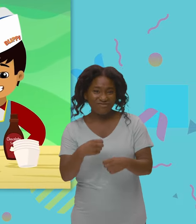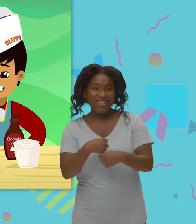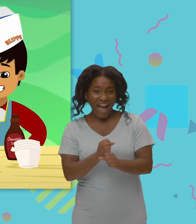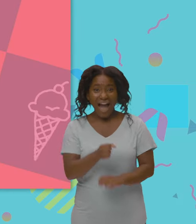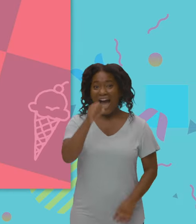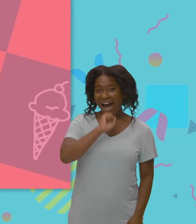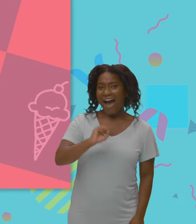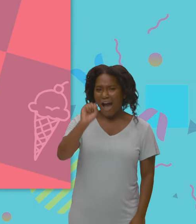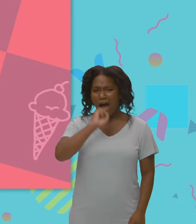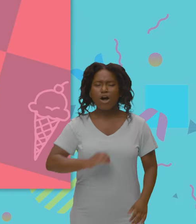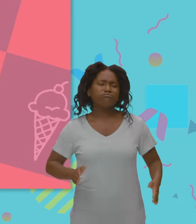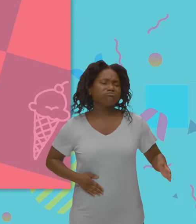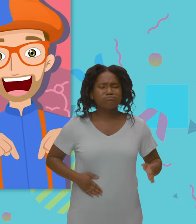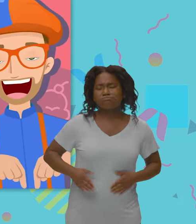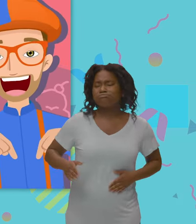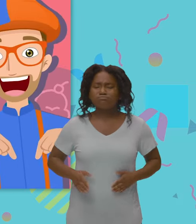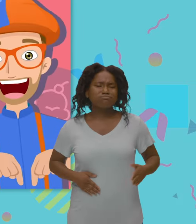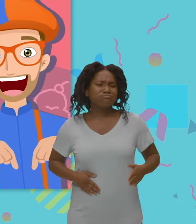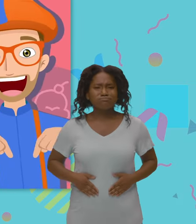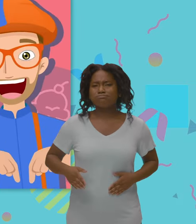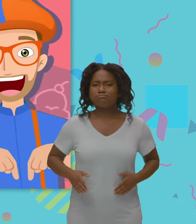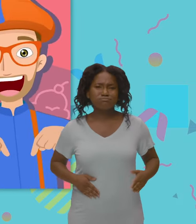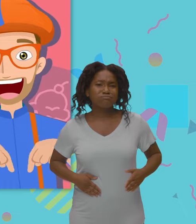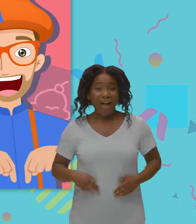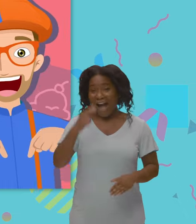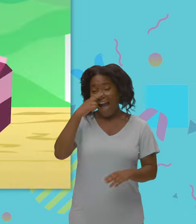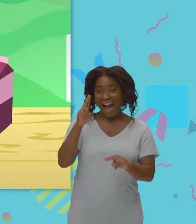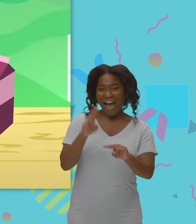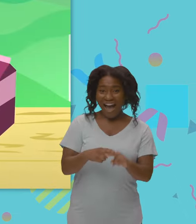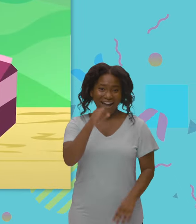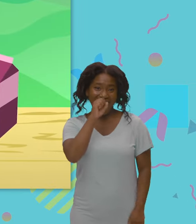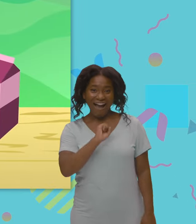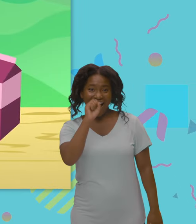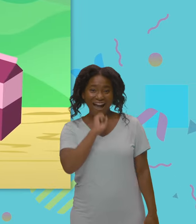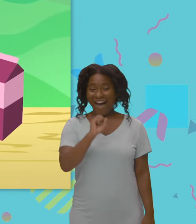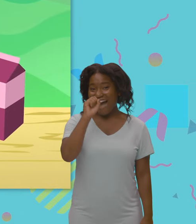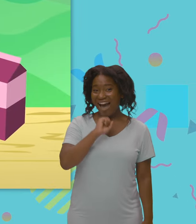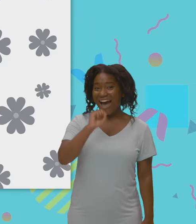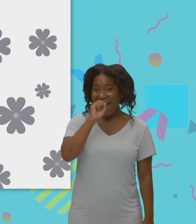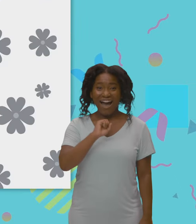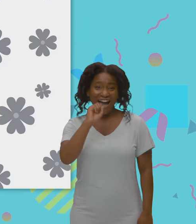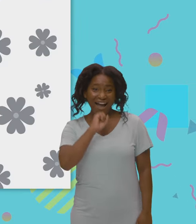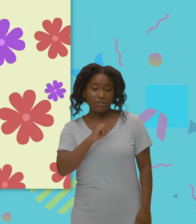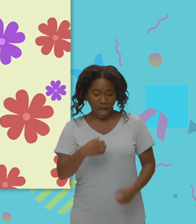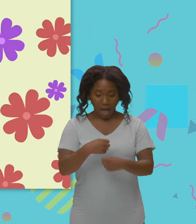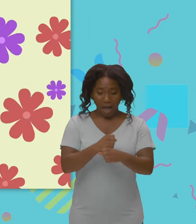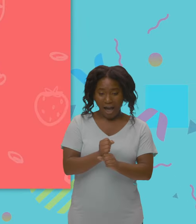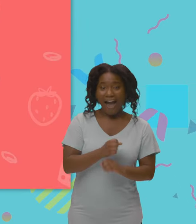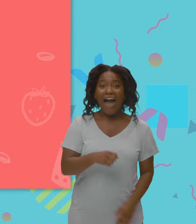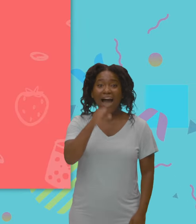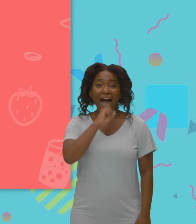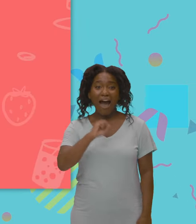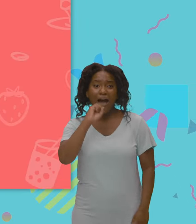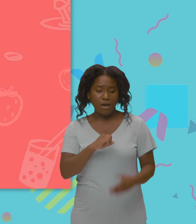fun. Let's make some ice cream for our tummy tums. Let's make some funny fun ice cream. I like it sweet.